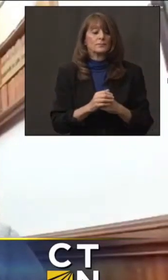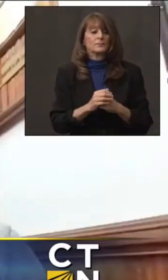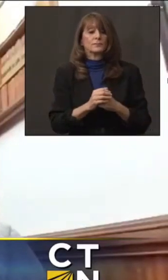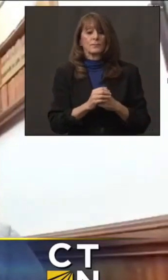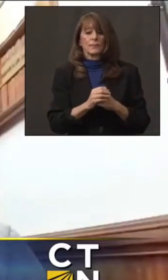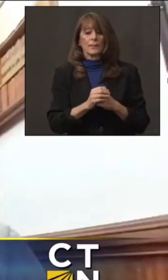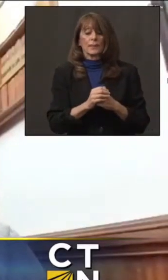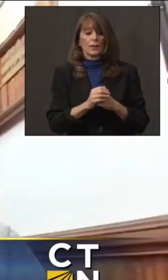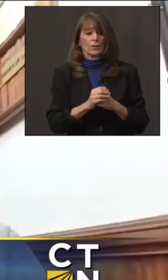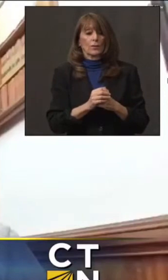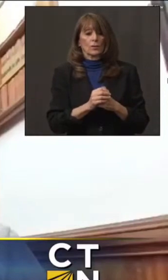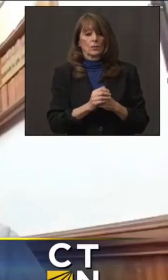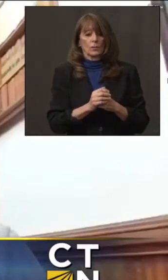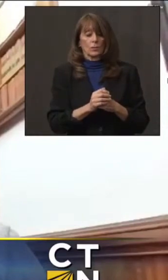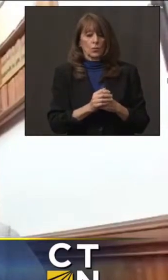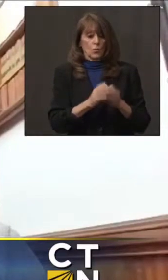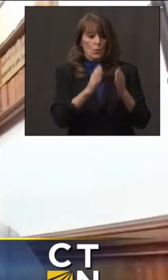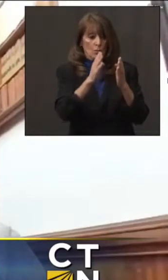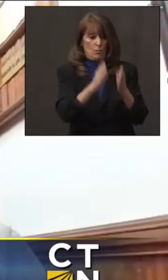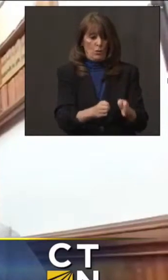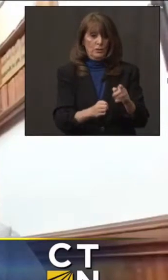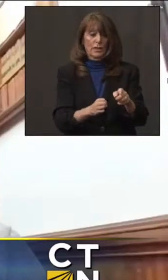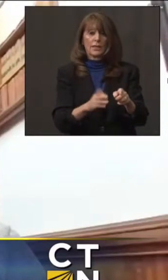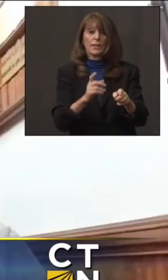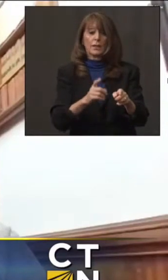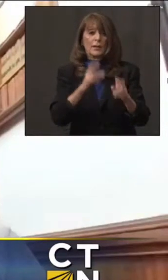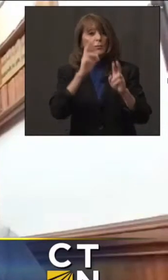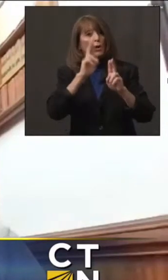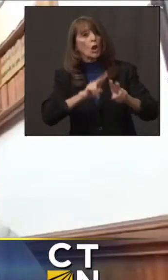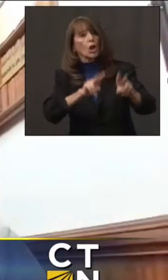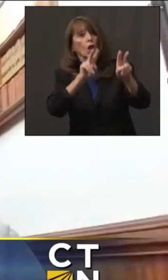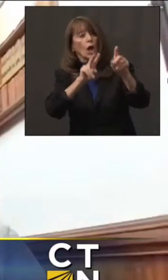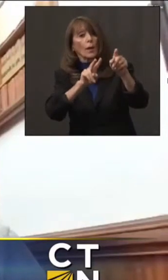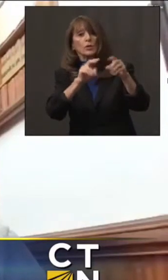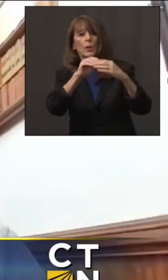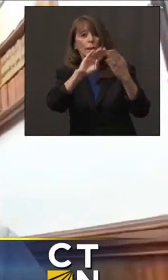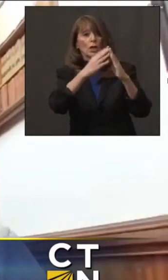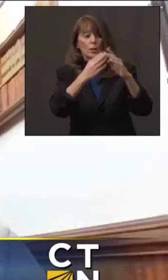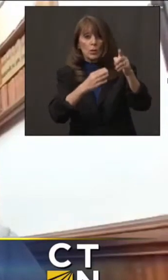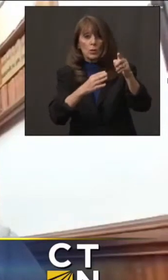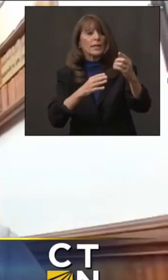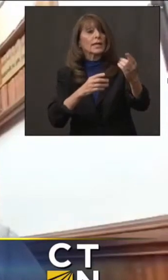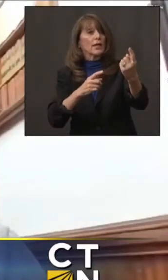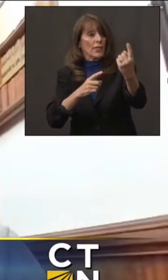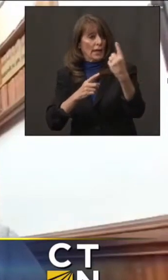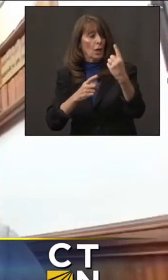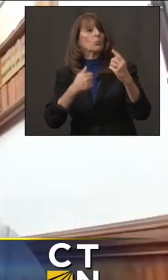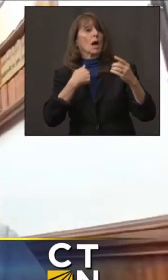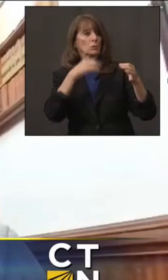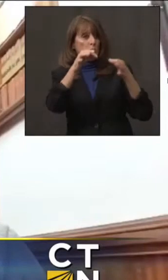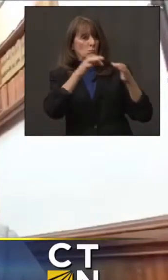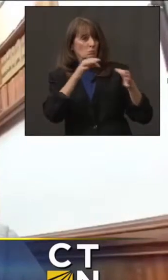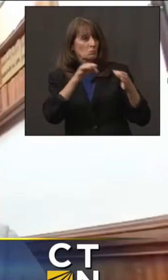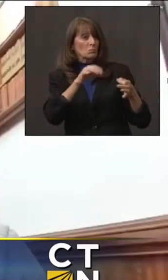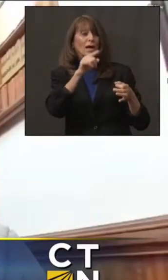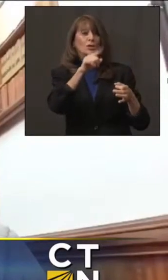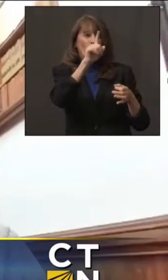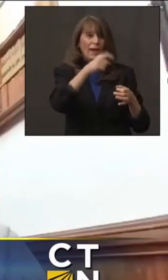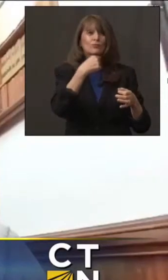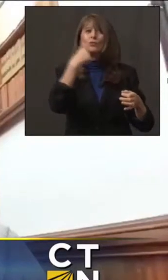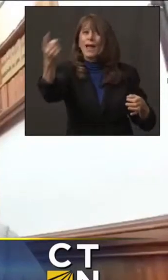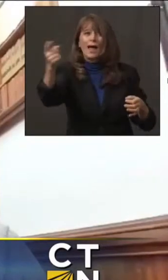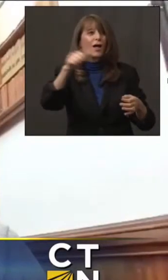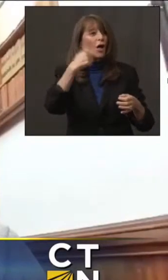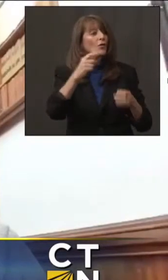are respected individuals in the community are the ones who are speaking about the importance of a vaccine, it leads to more